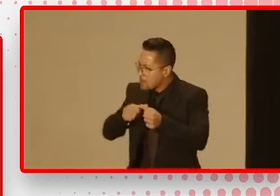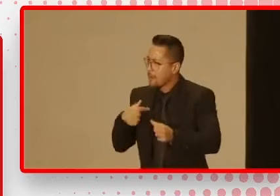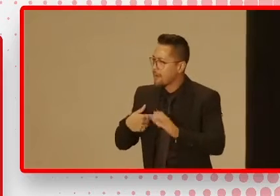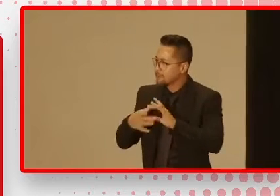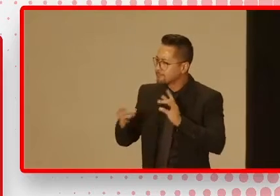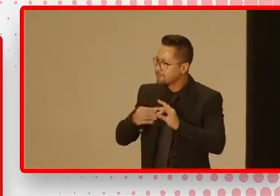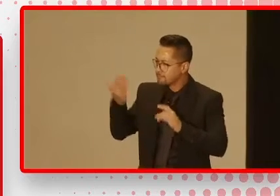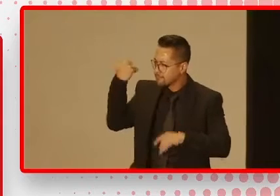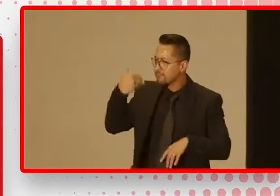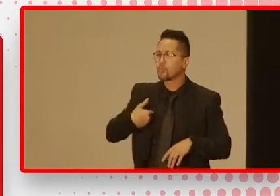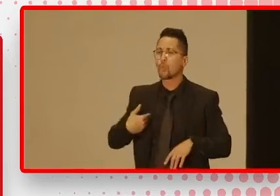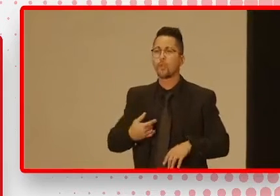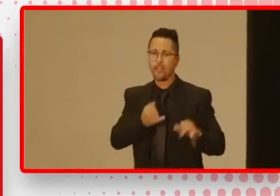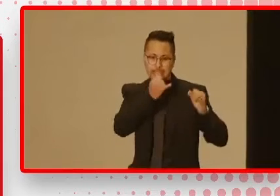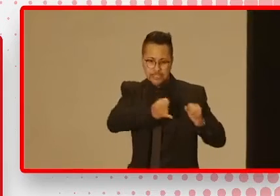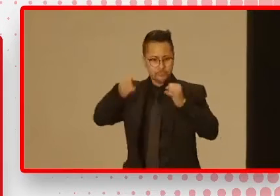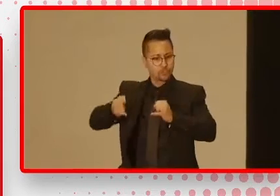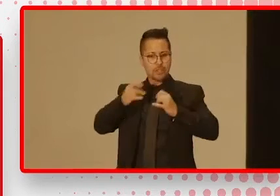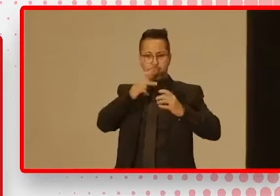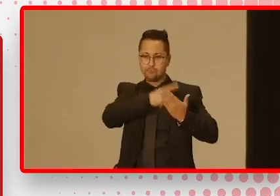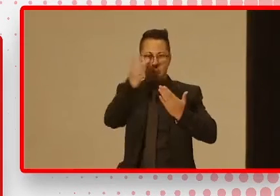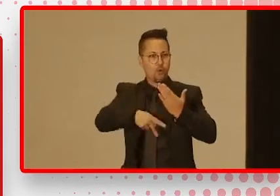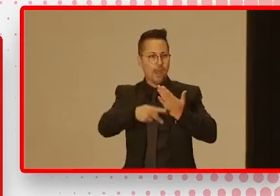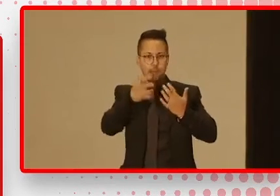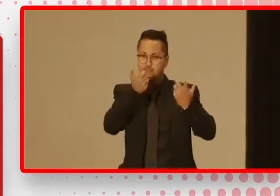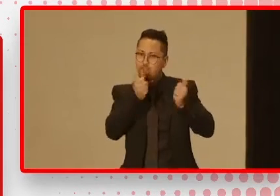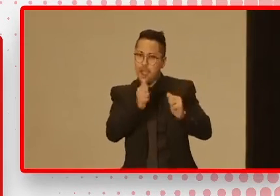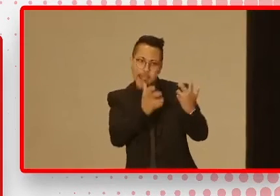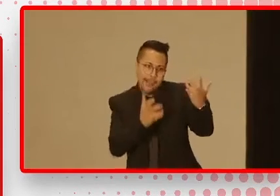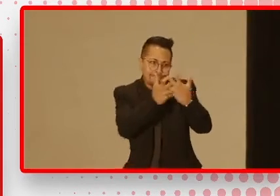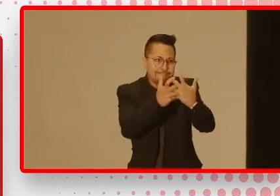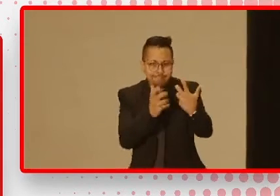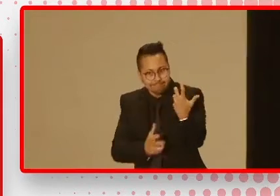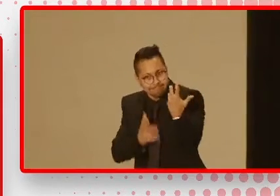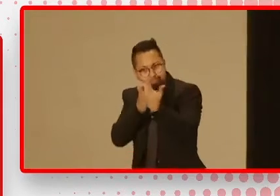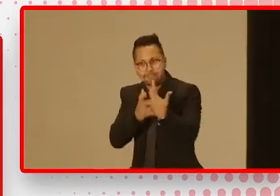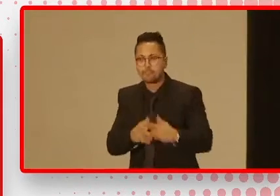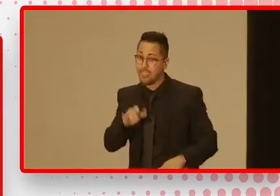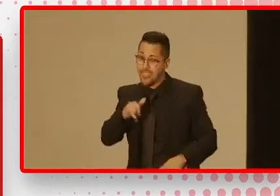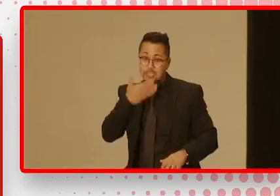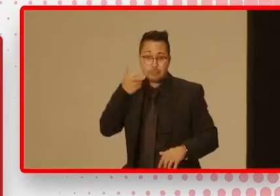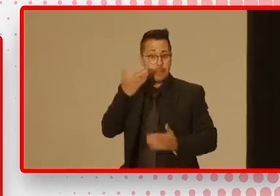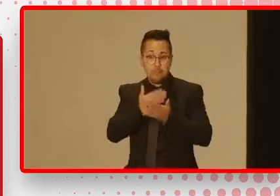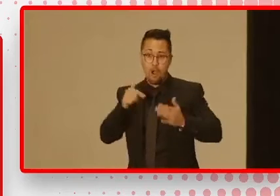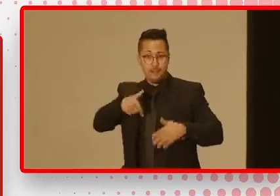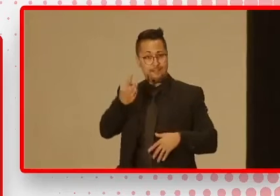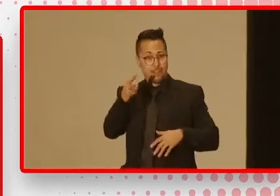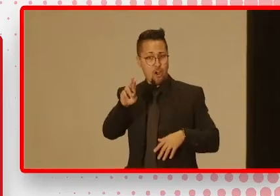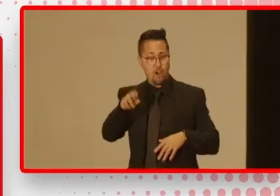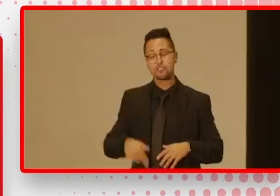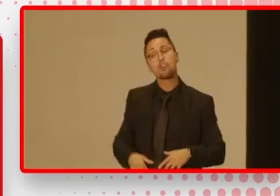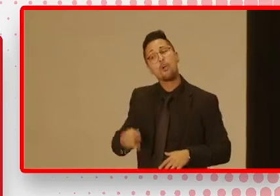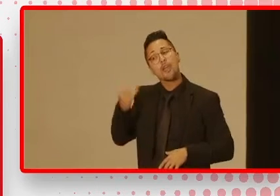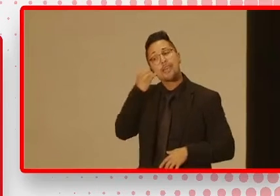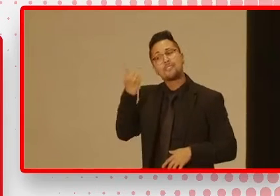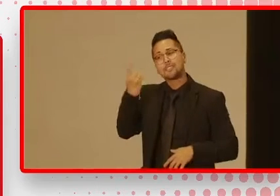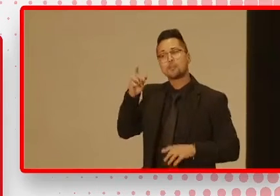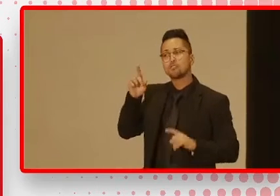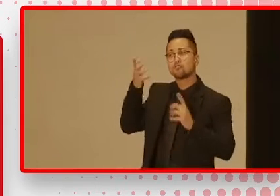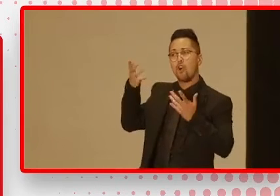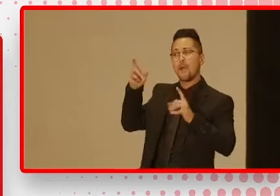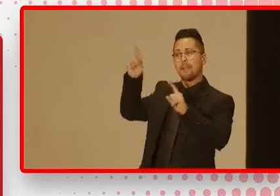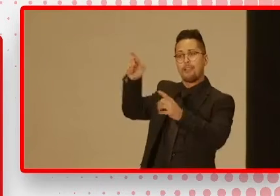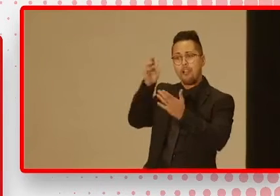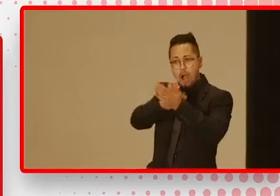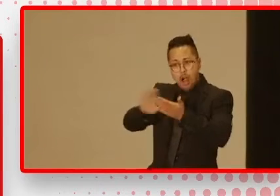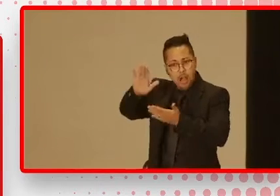are an individualized program, and that's the best part about us. So, a person who's in college and it's summertime, they're not going to